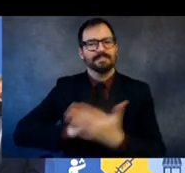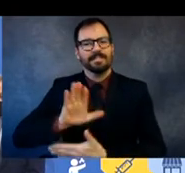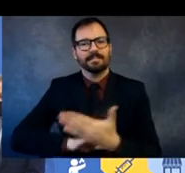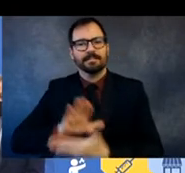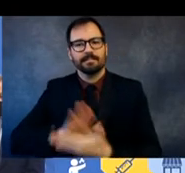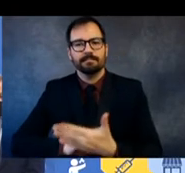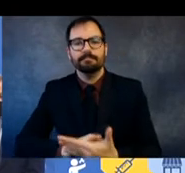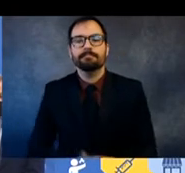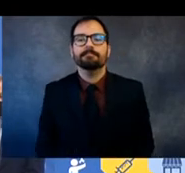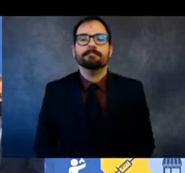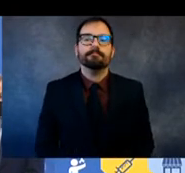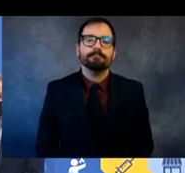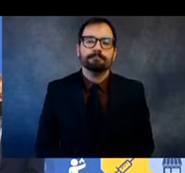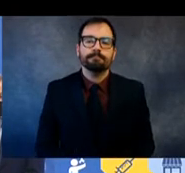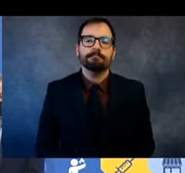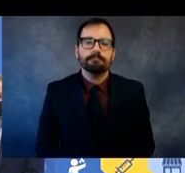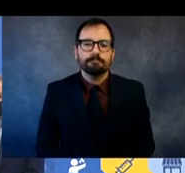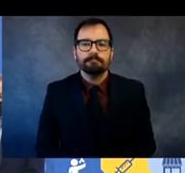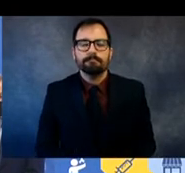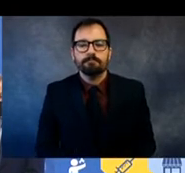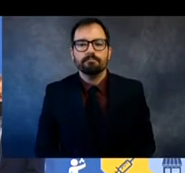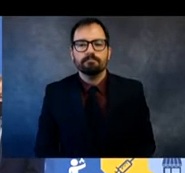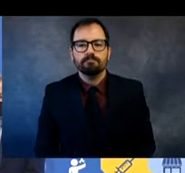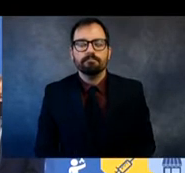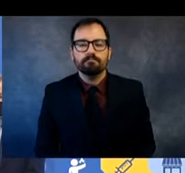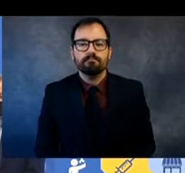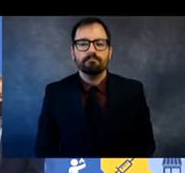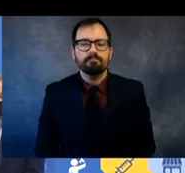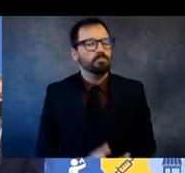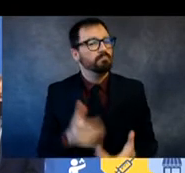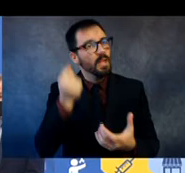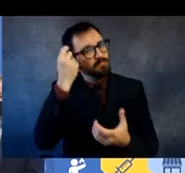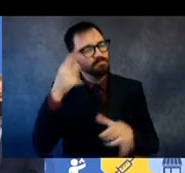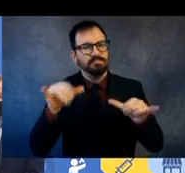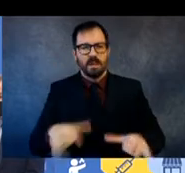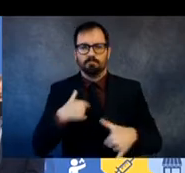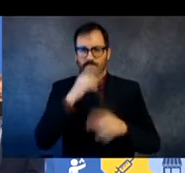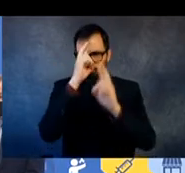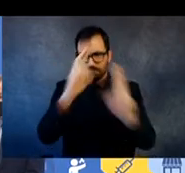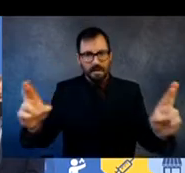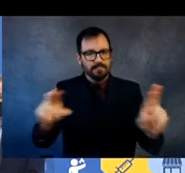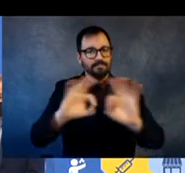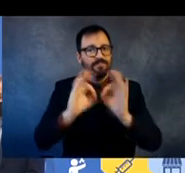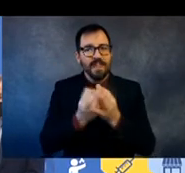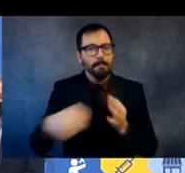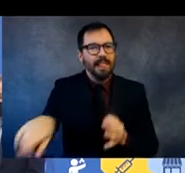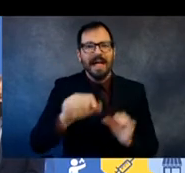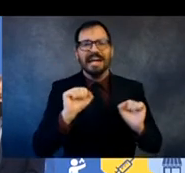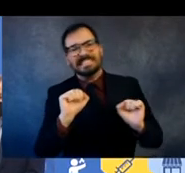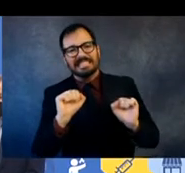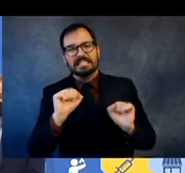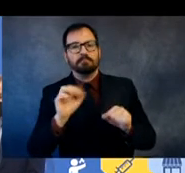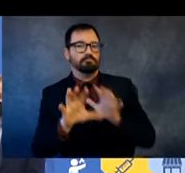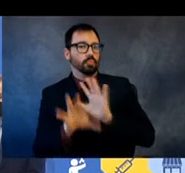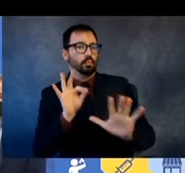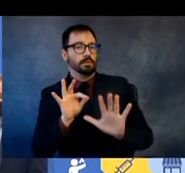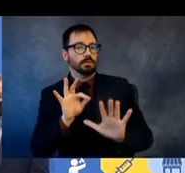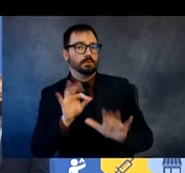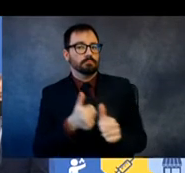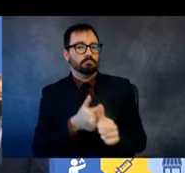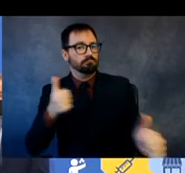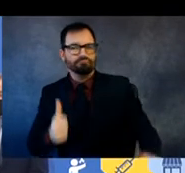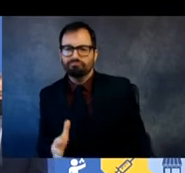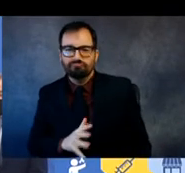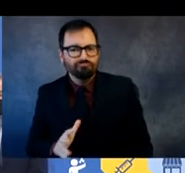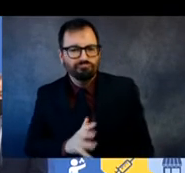respect the family's choice, so remote learning will be an option for all families. Boston Public Schools sent out a survey this morning asking families